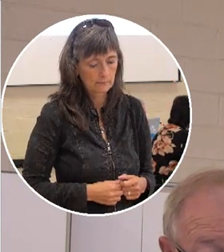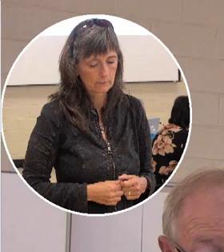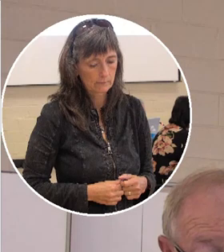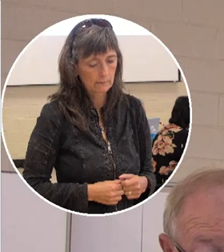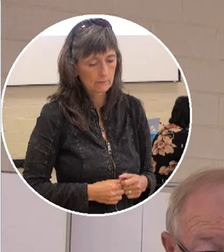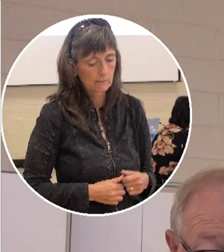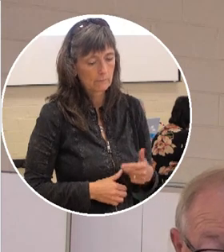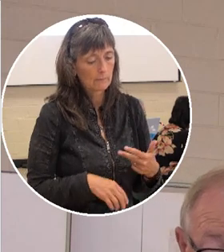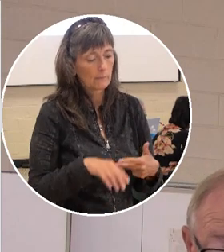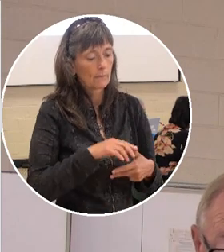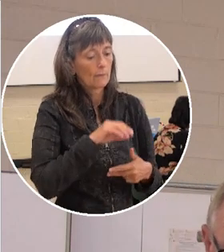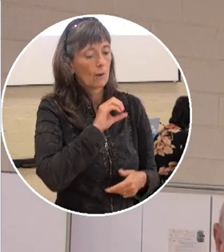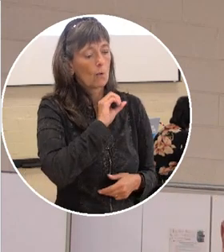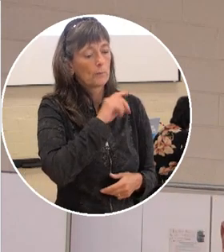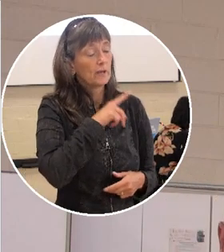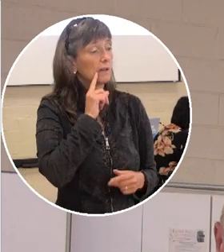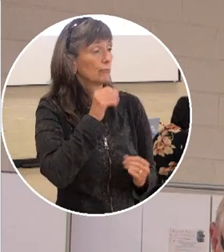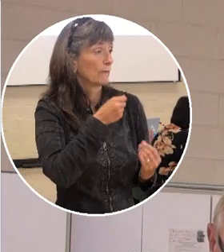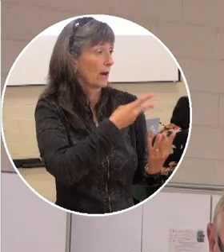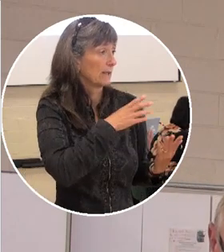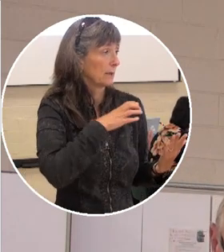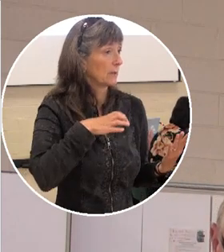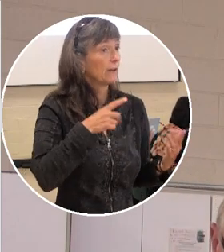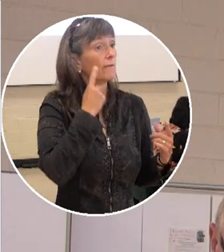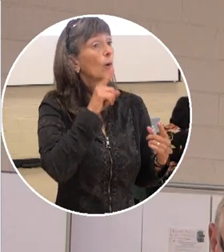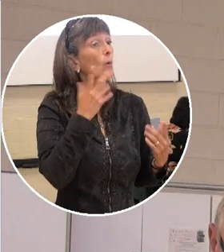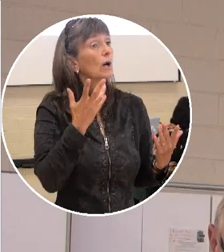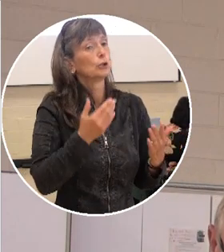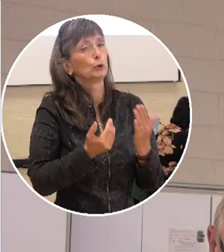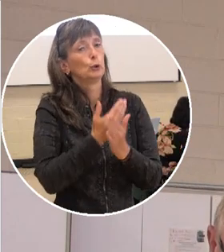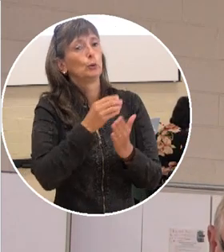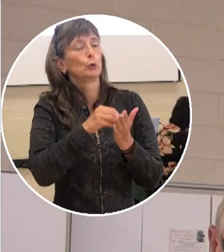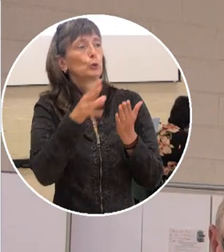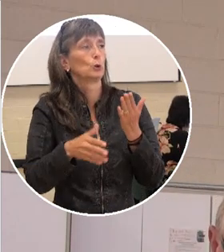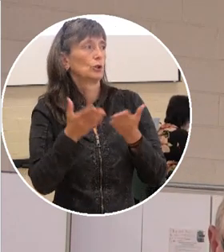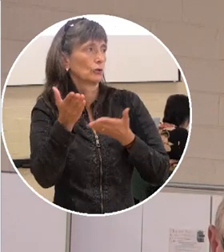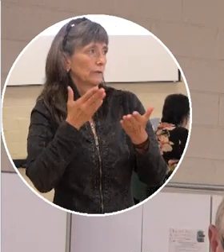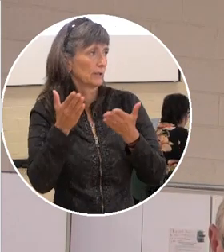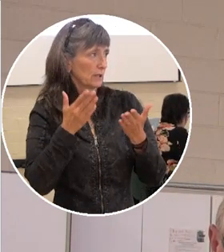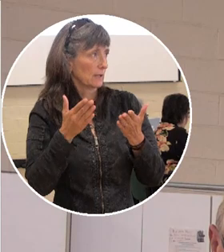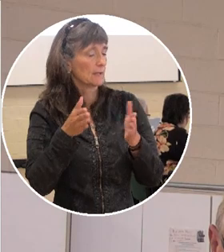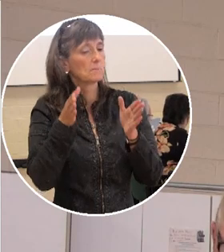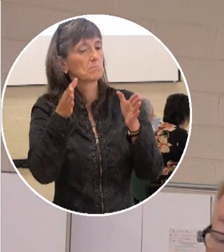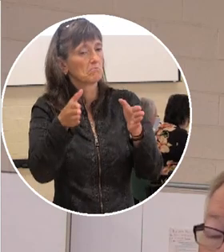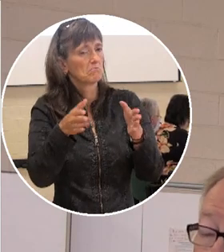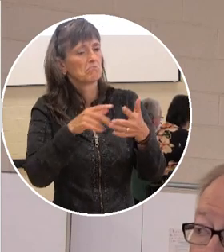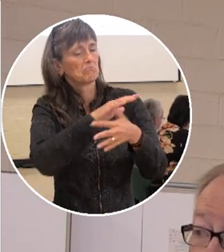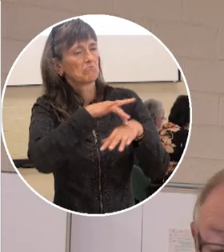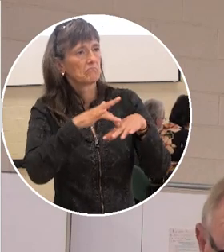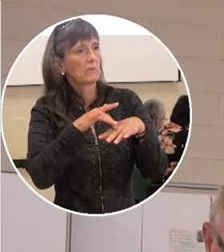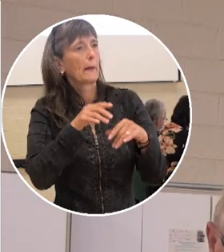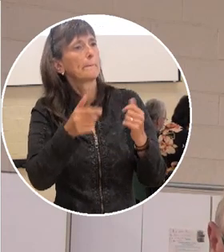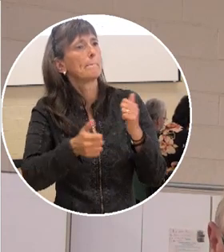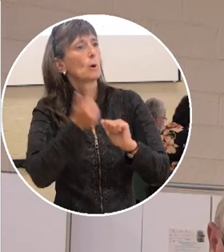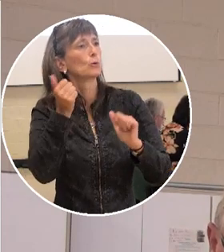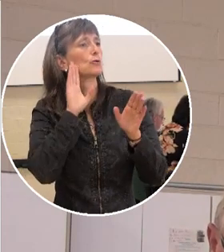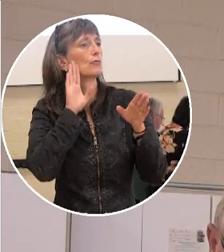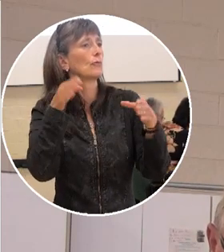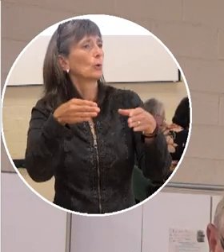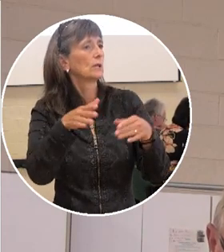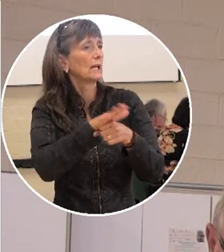An overview was provided to the committee about the new Student Services Division, highlighting major responsibilities for each of the focus